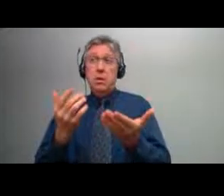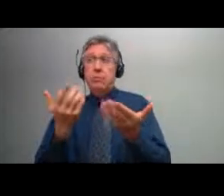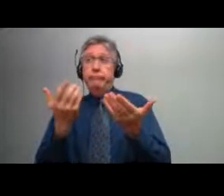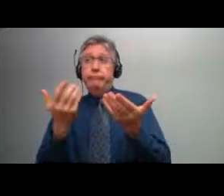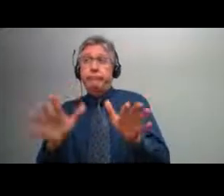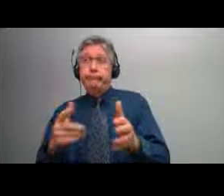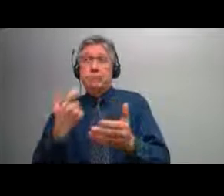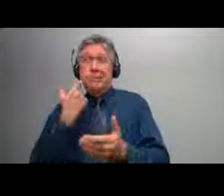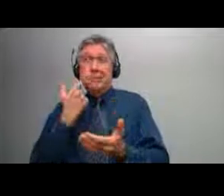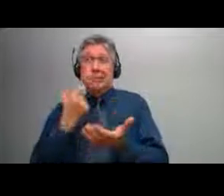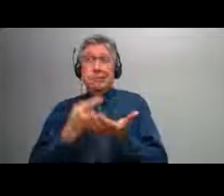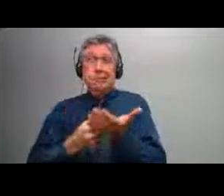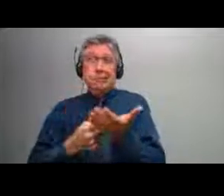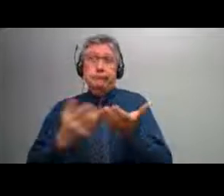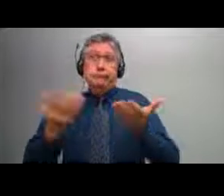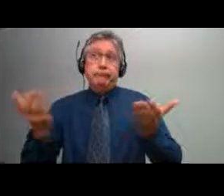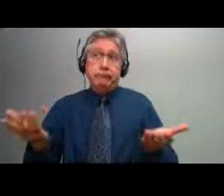spoke about.